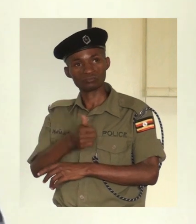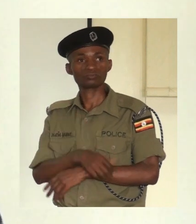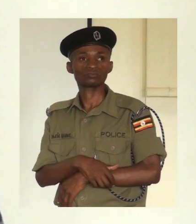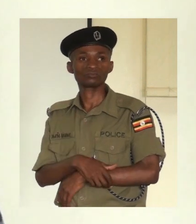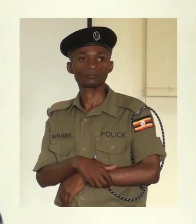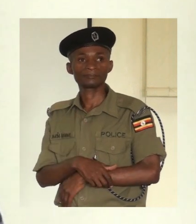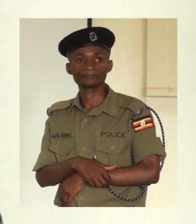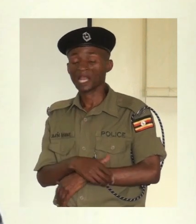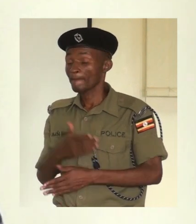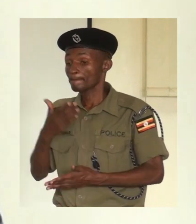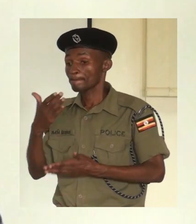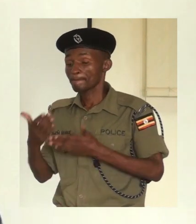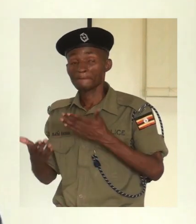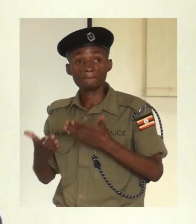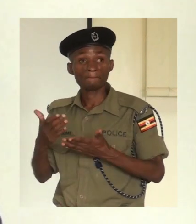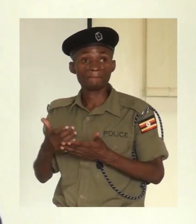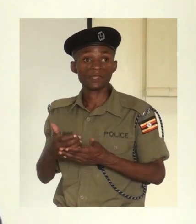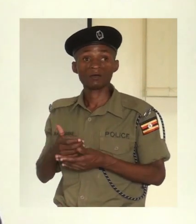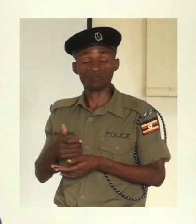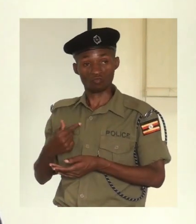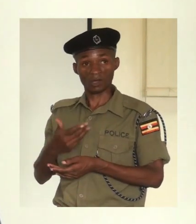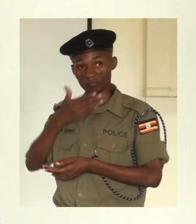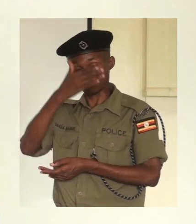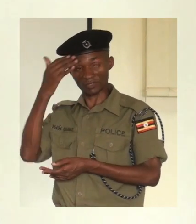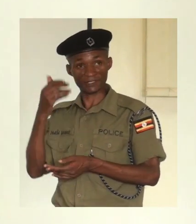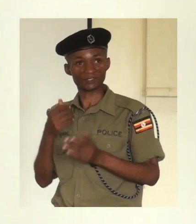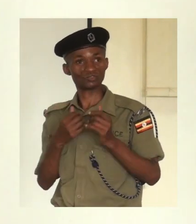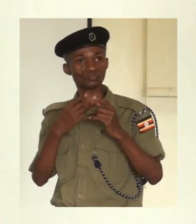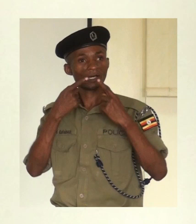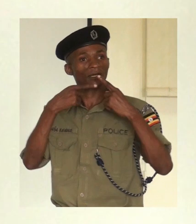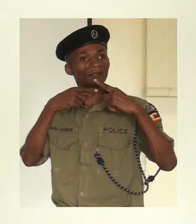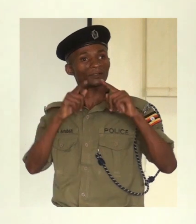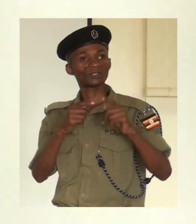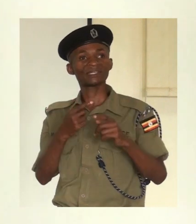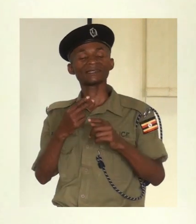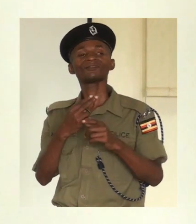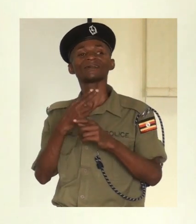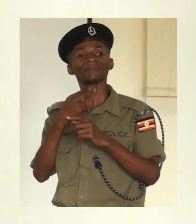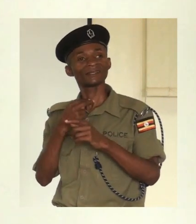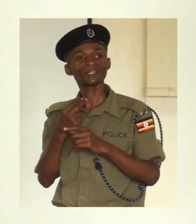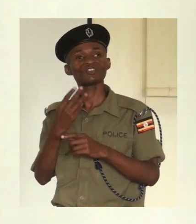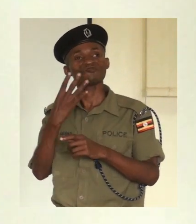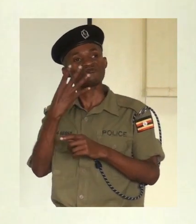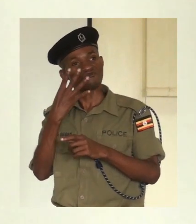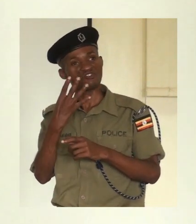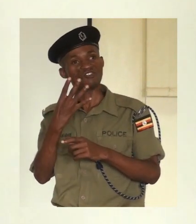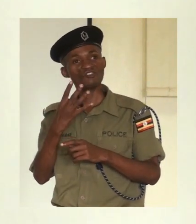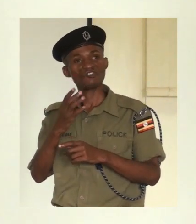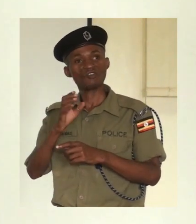And maybe what I'd forgotten to indicate is that we need 4 credits out